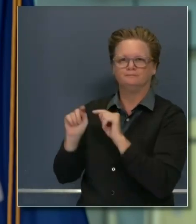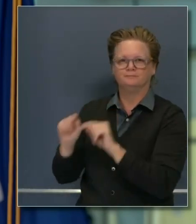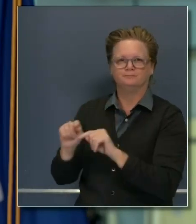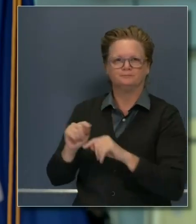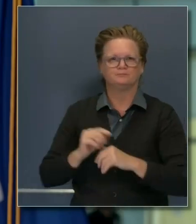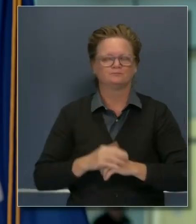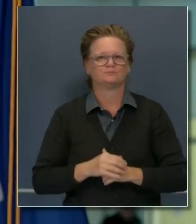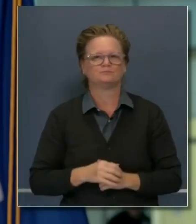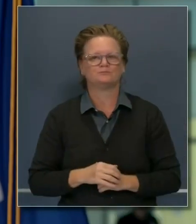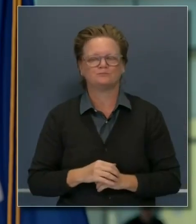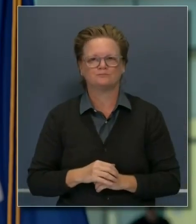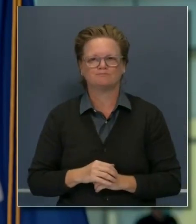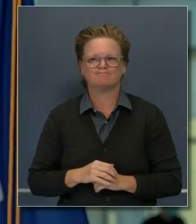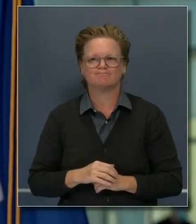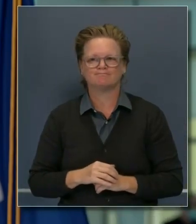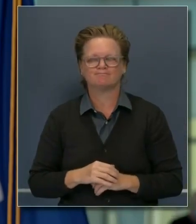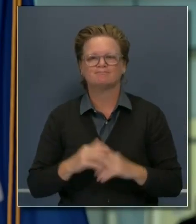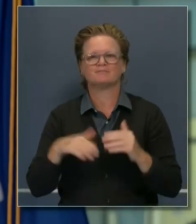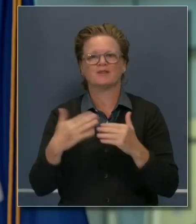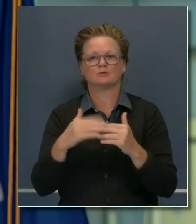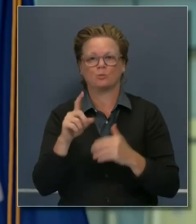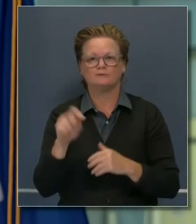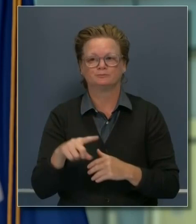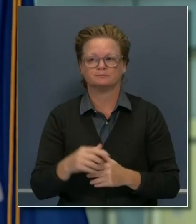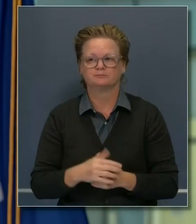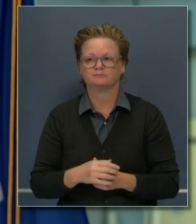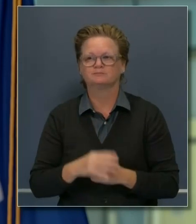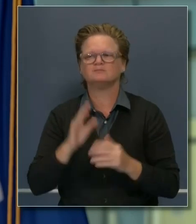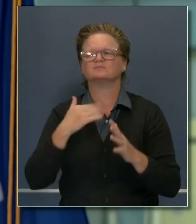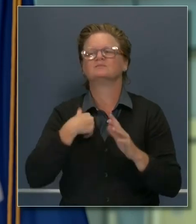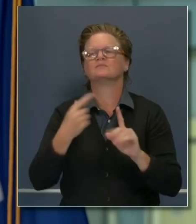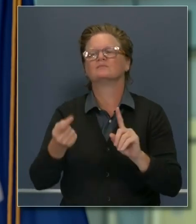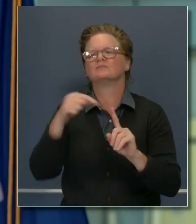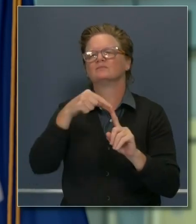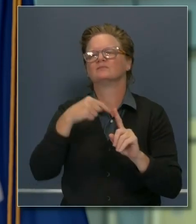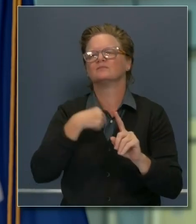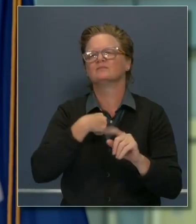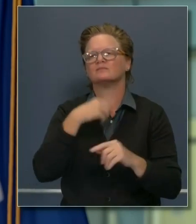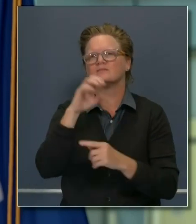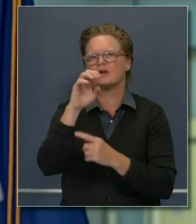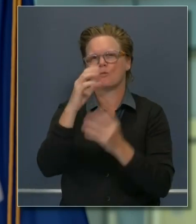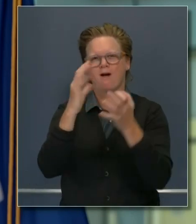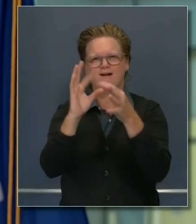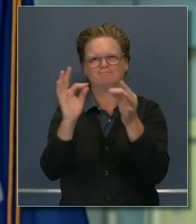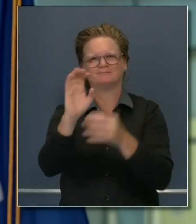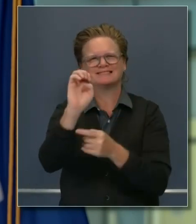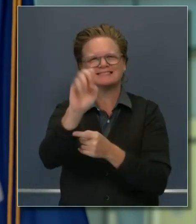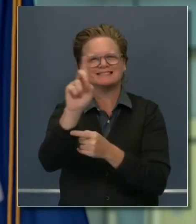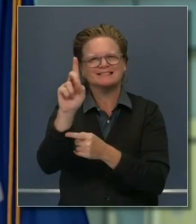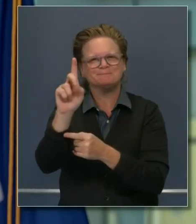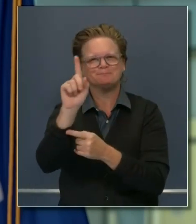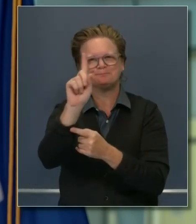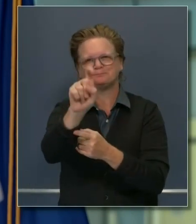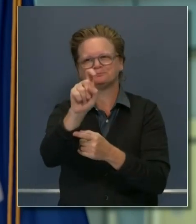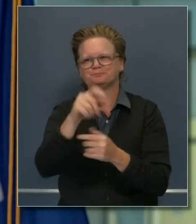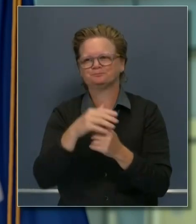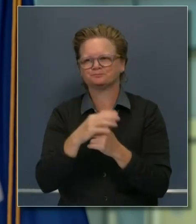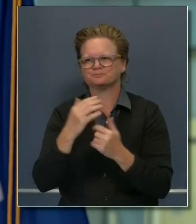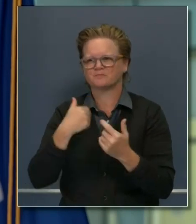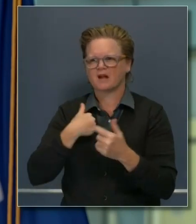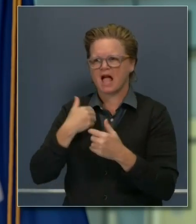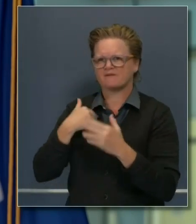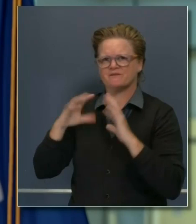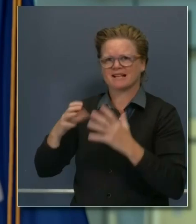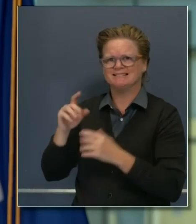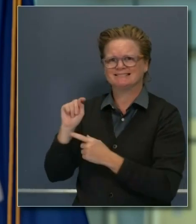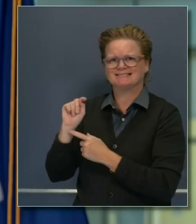Yeah, Governor, I want to get back to the EDD problems in particular. I mean, the task force had an eye-popping number on Saturday night saying that the backlog